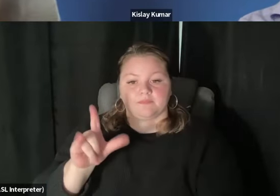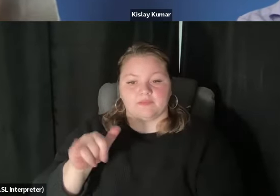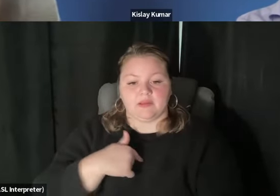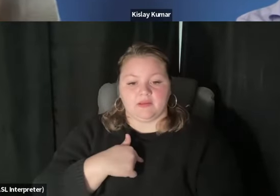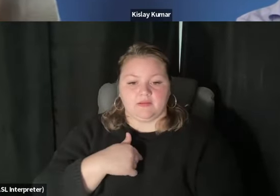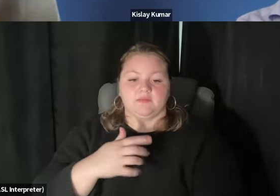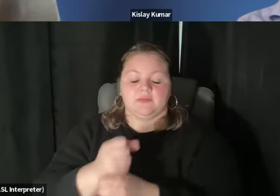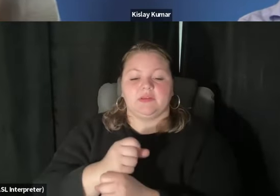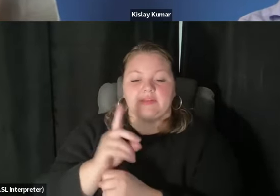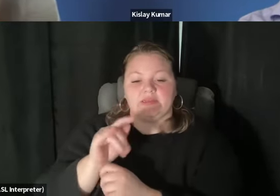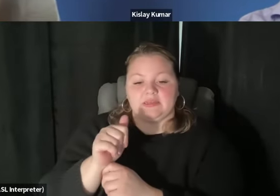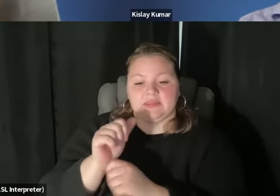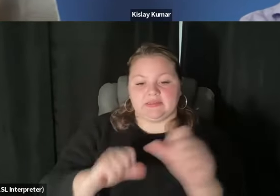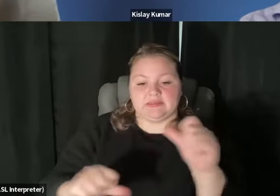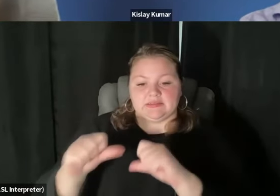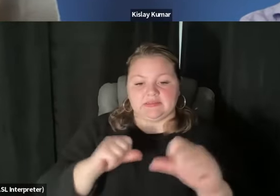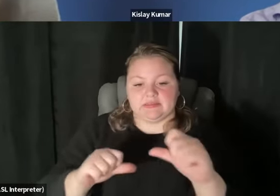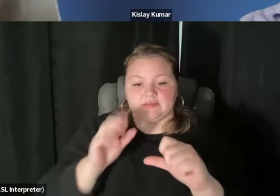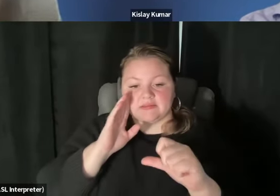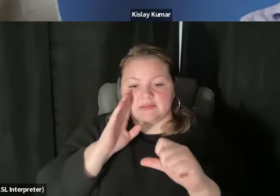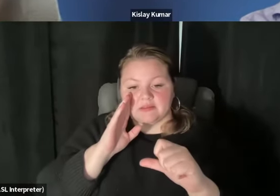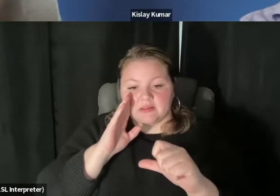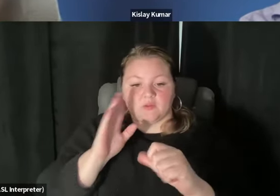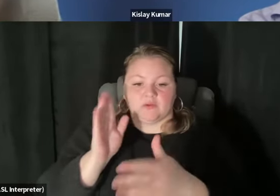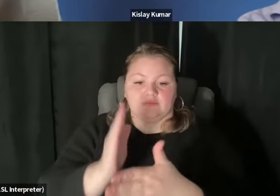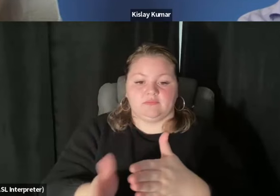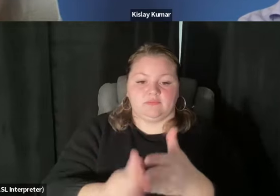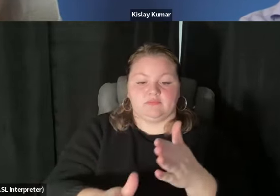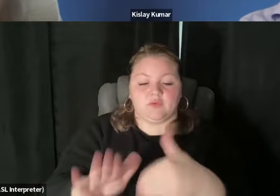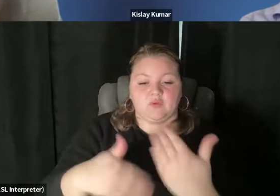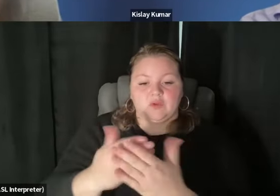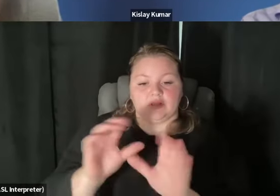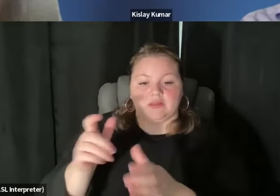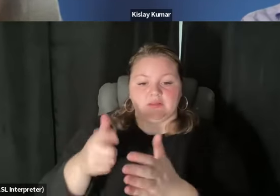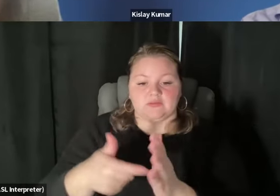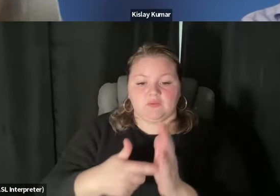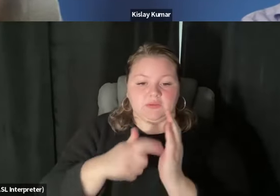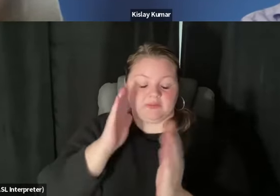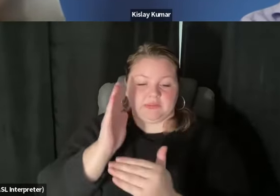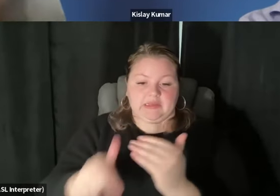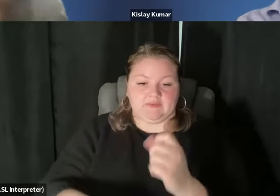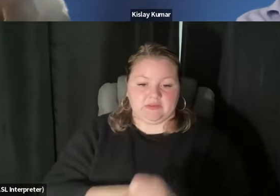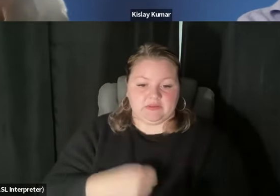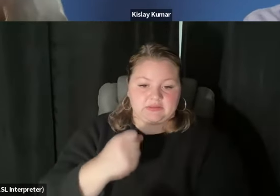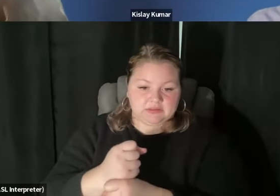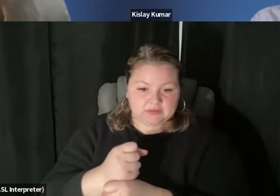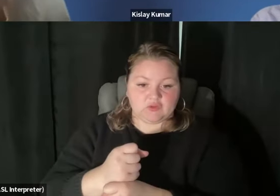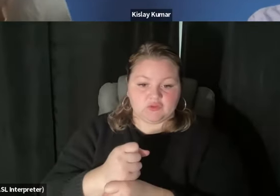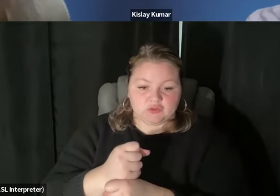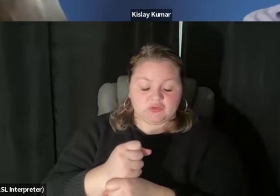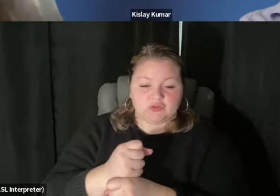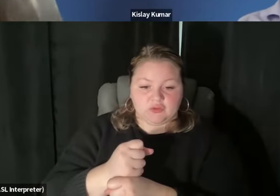I'm on track to complete all the course requirements by end of this year, and will participate in Harvard commencement next year. Based on